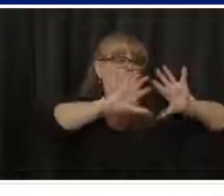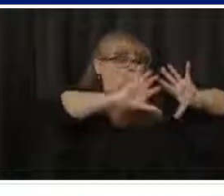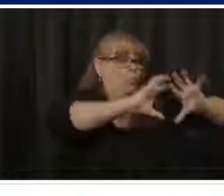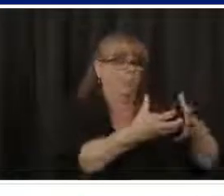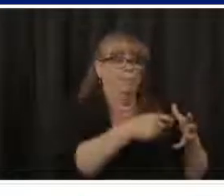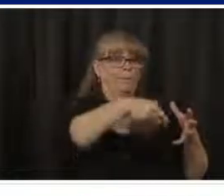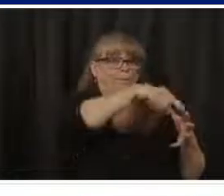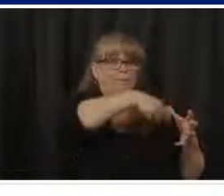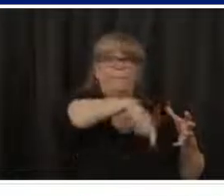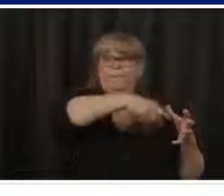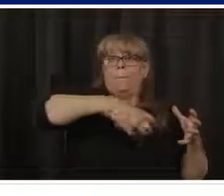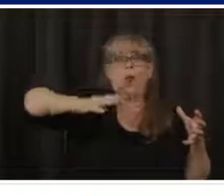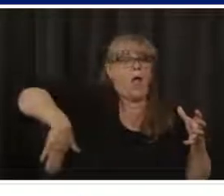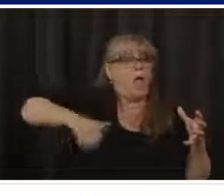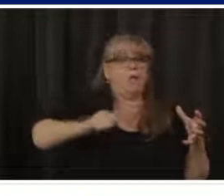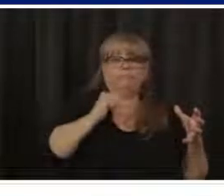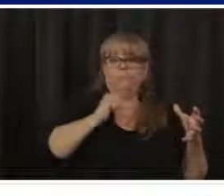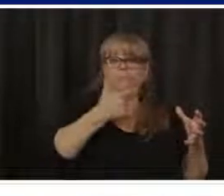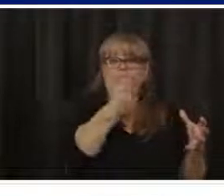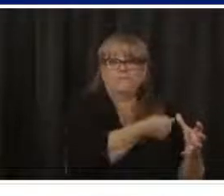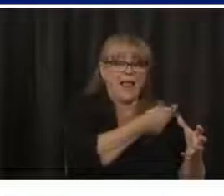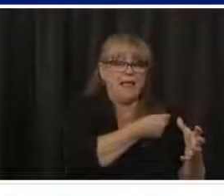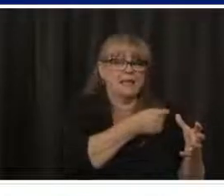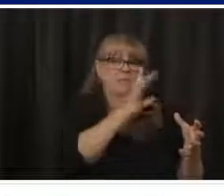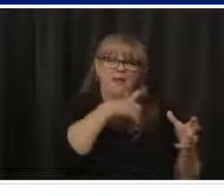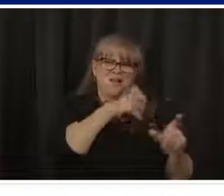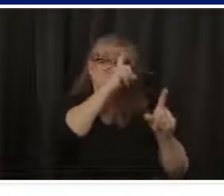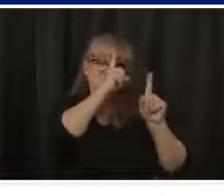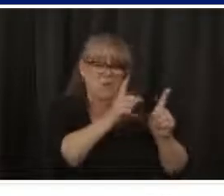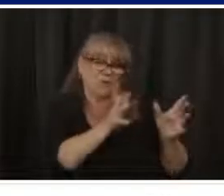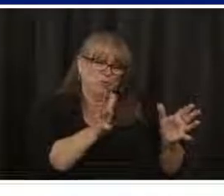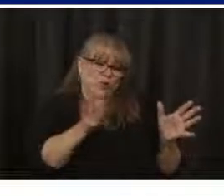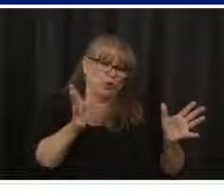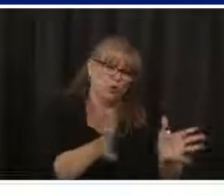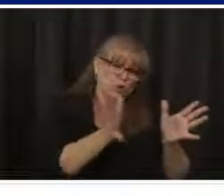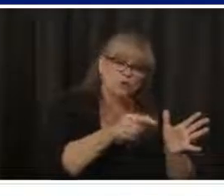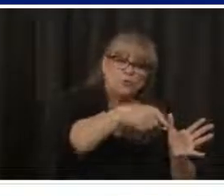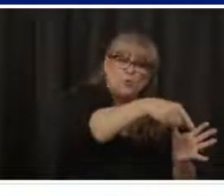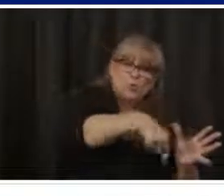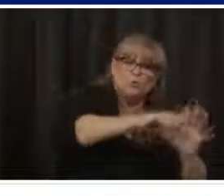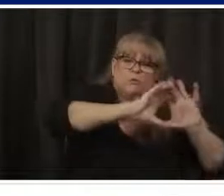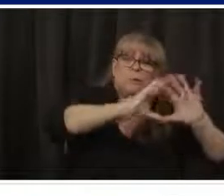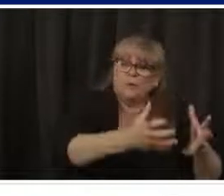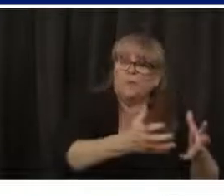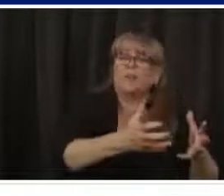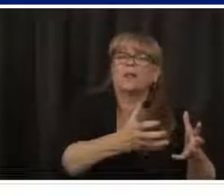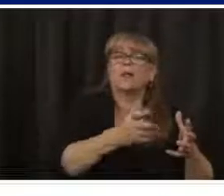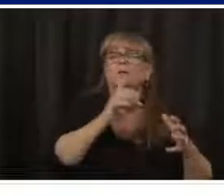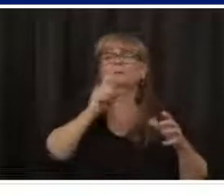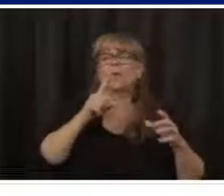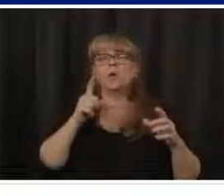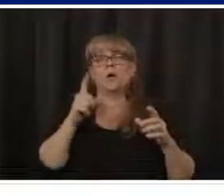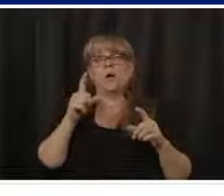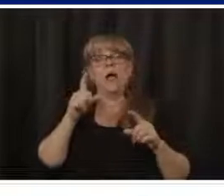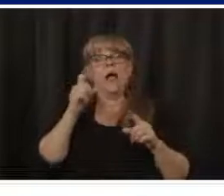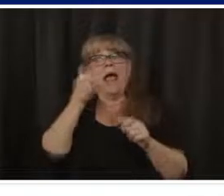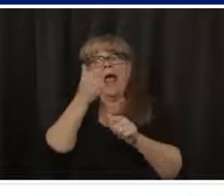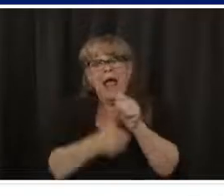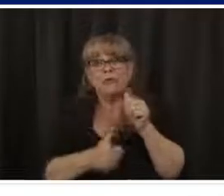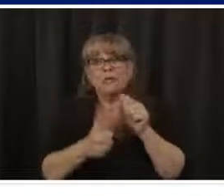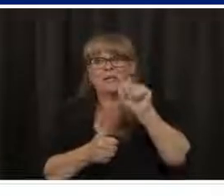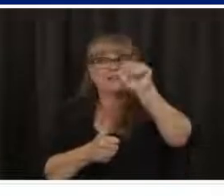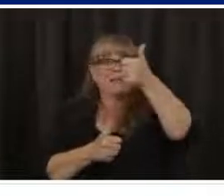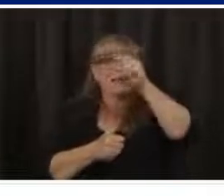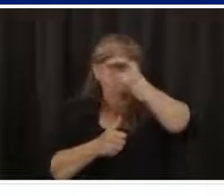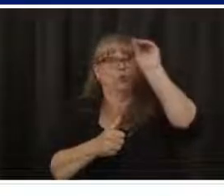direction where we're starting to see these associations. So overall, what we calculated here is that for every 10% increase in vaccination rates, we